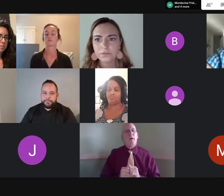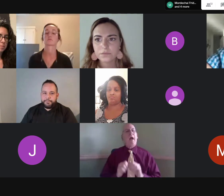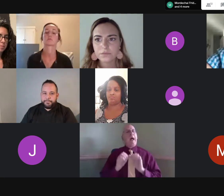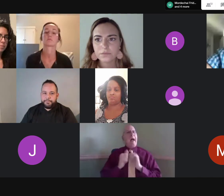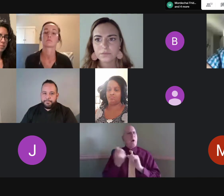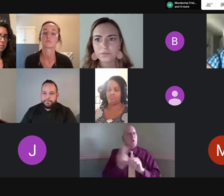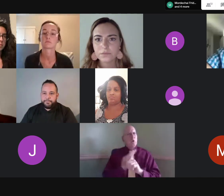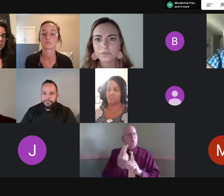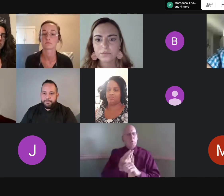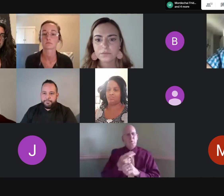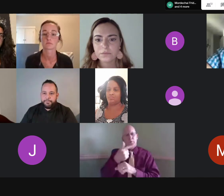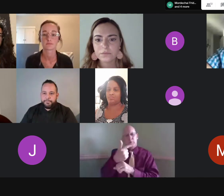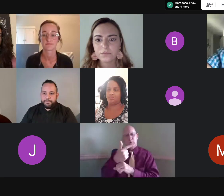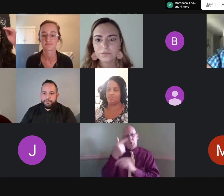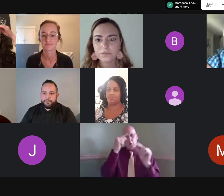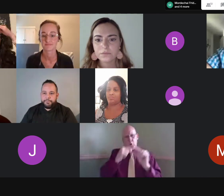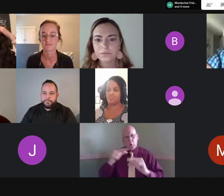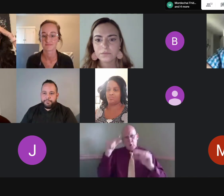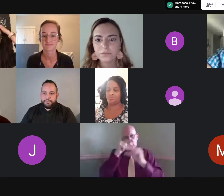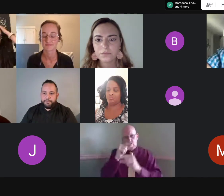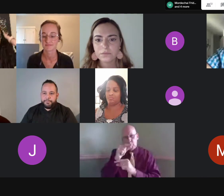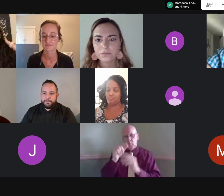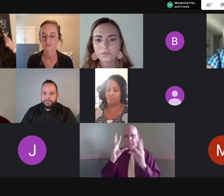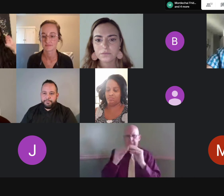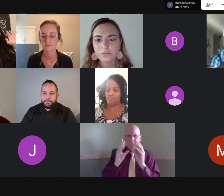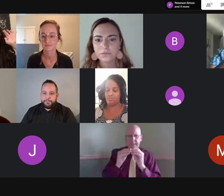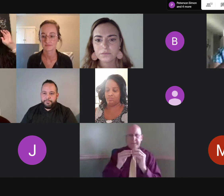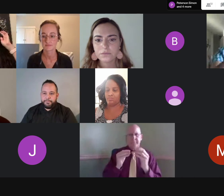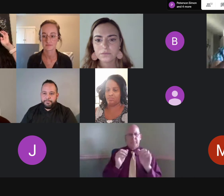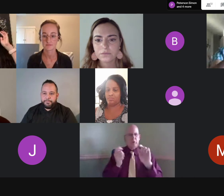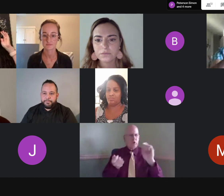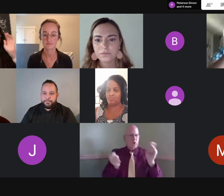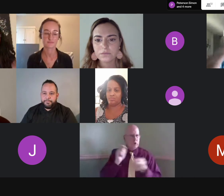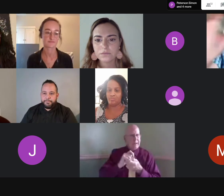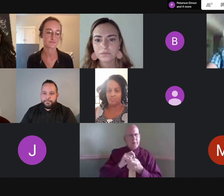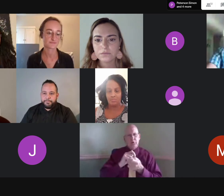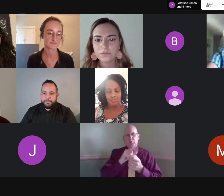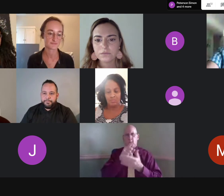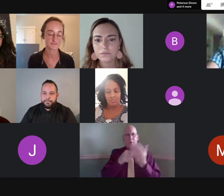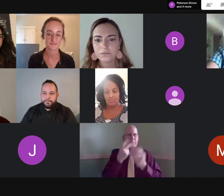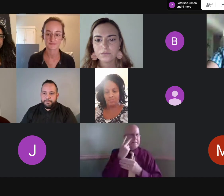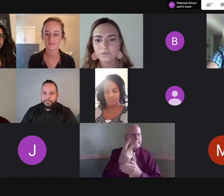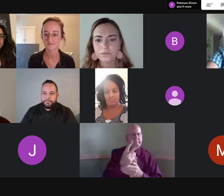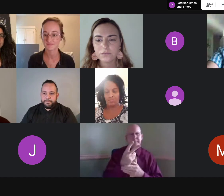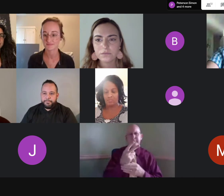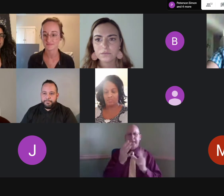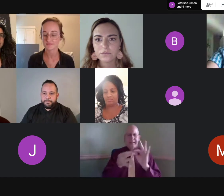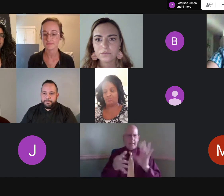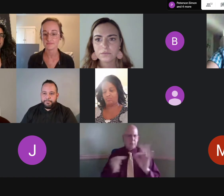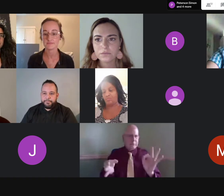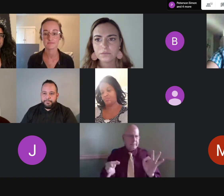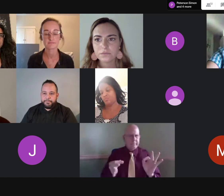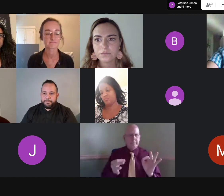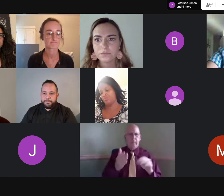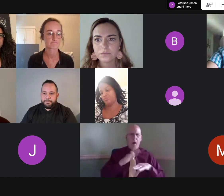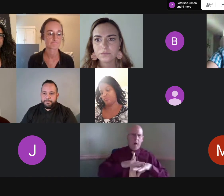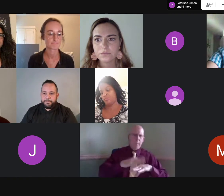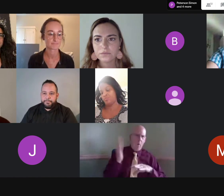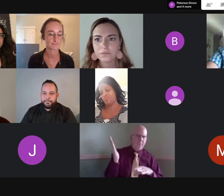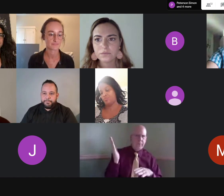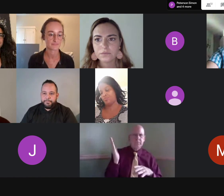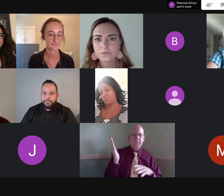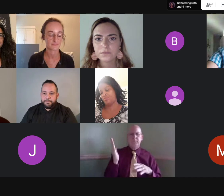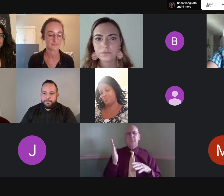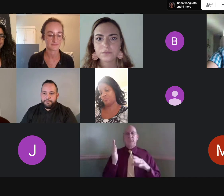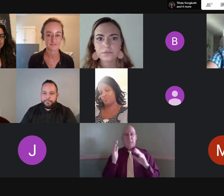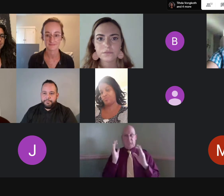Meet platform to change the layout, to see the interpreter, to turn on the captioning. All right, that said, back to